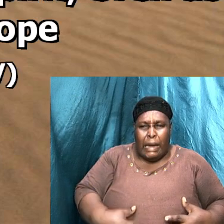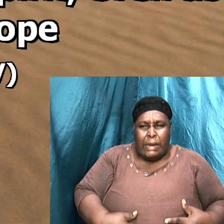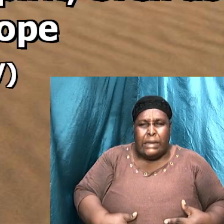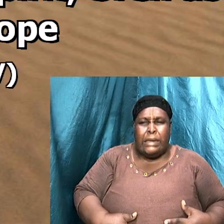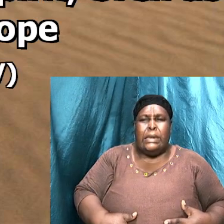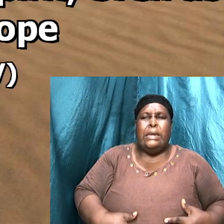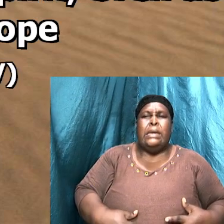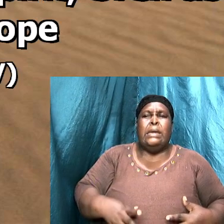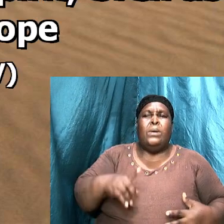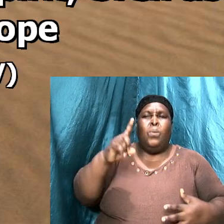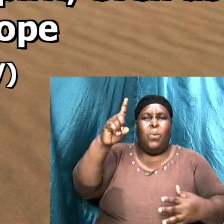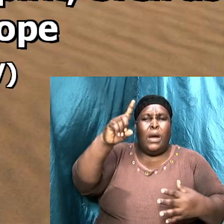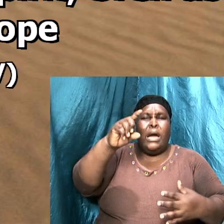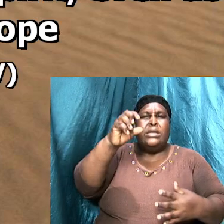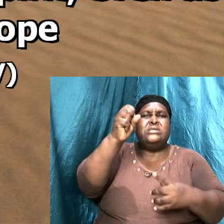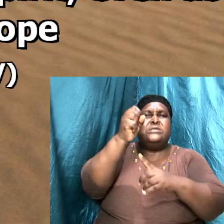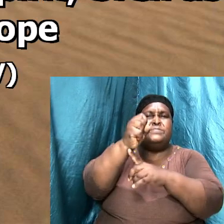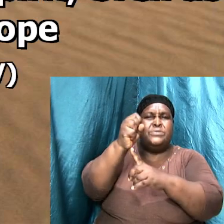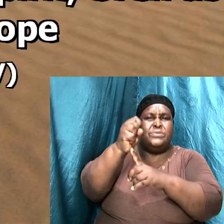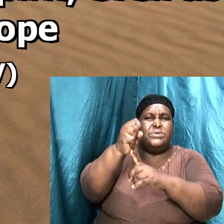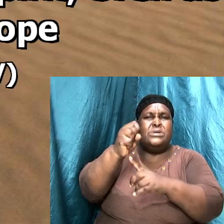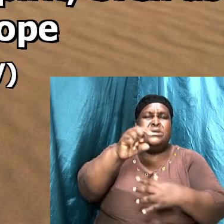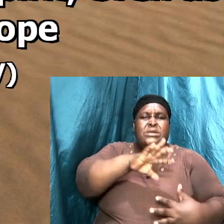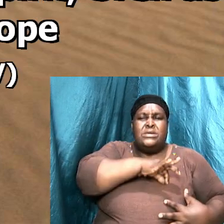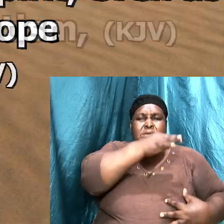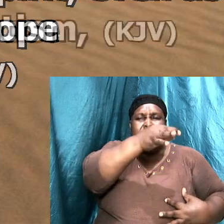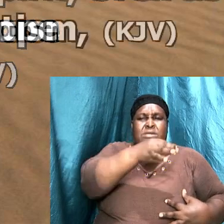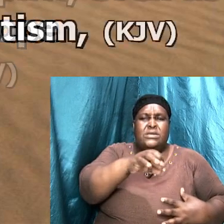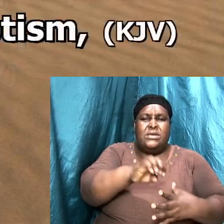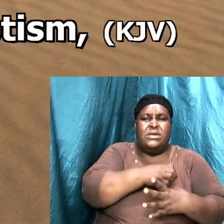as you are called in one hope of your calling.